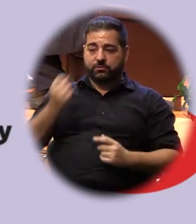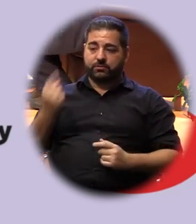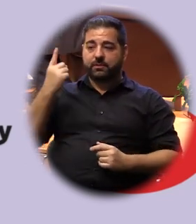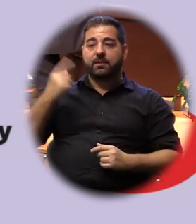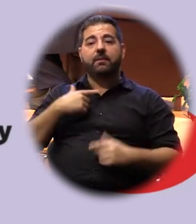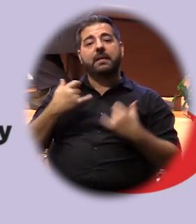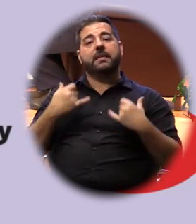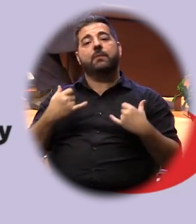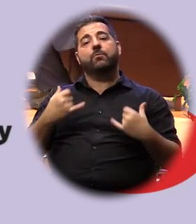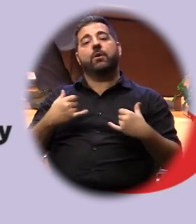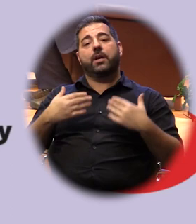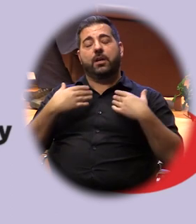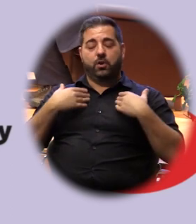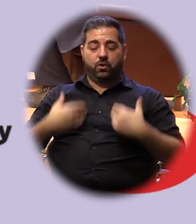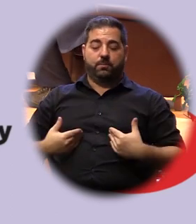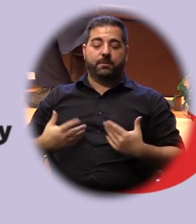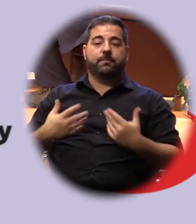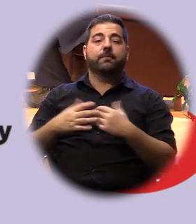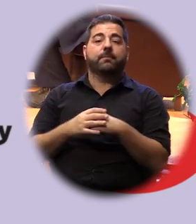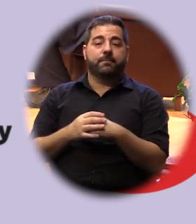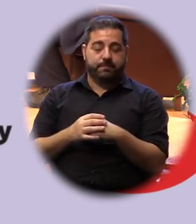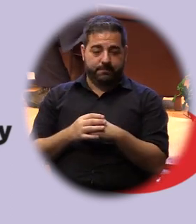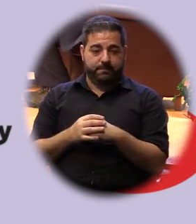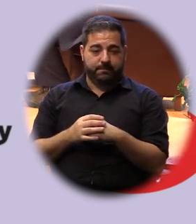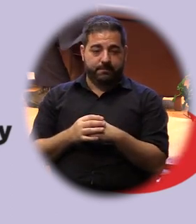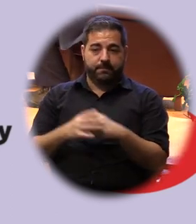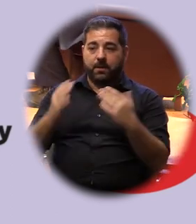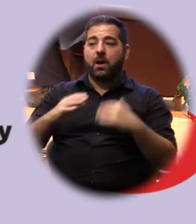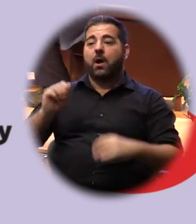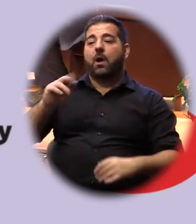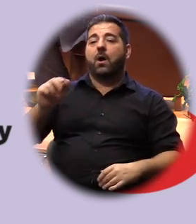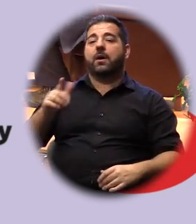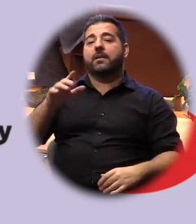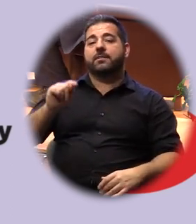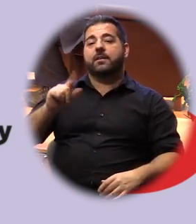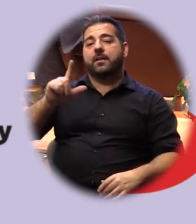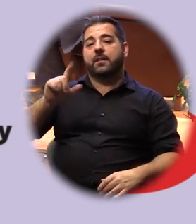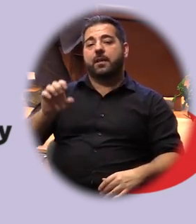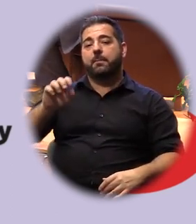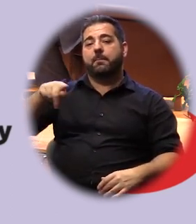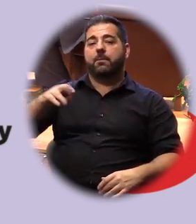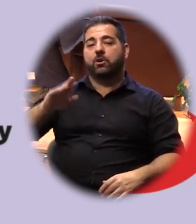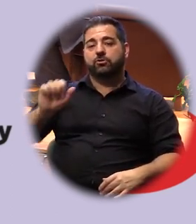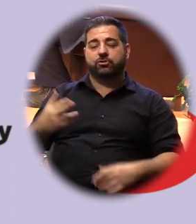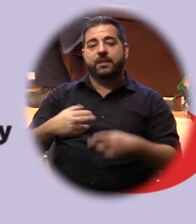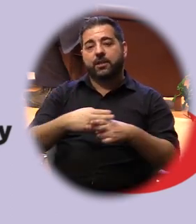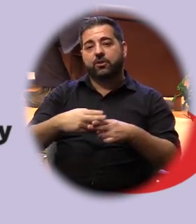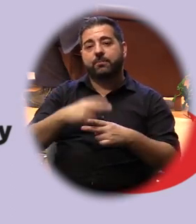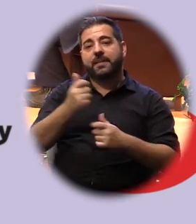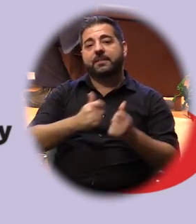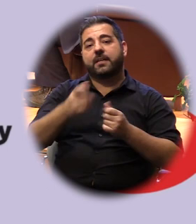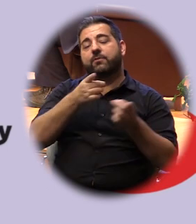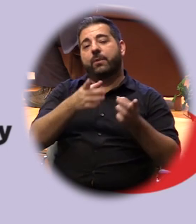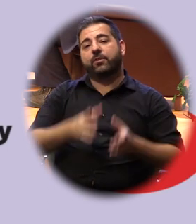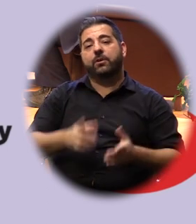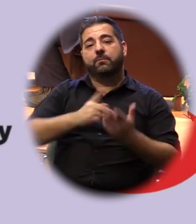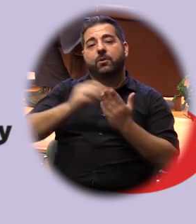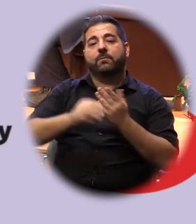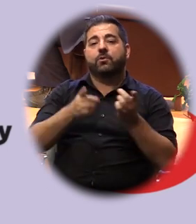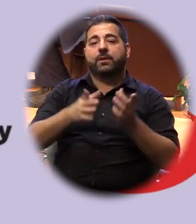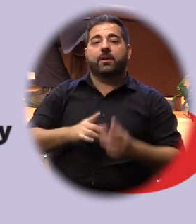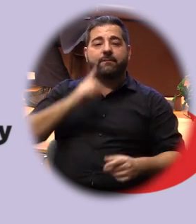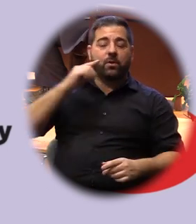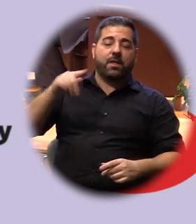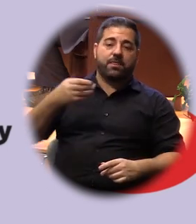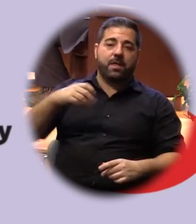of contemporary human bodies. And August LaPerch is interim co-executive director and program director for the Q